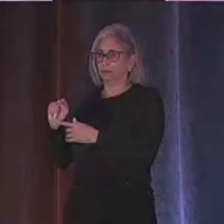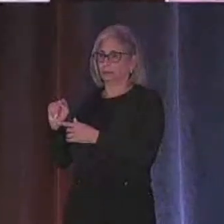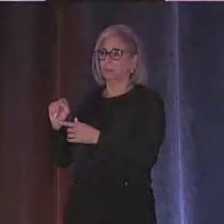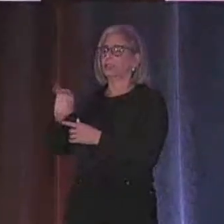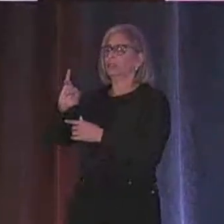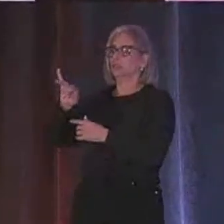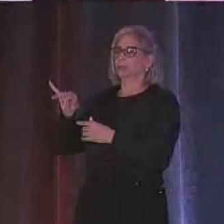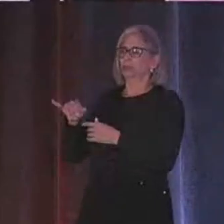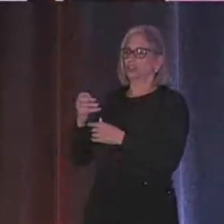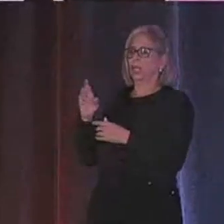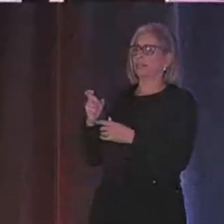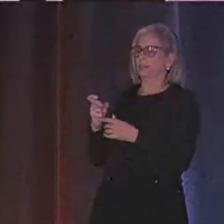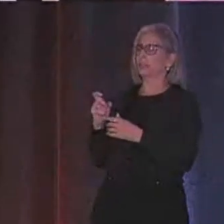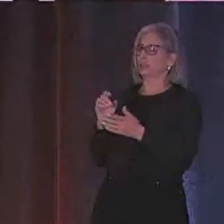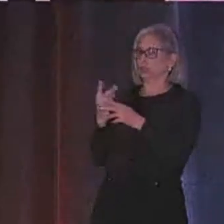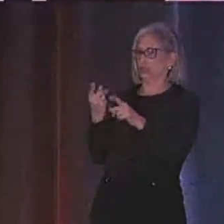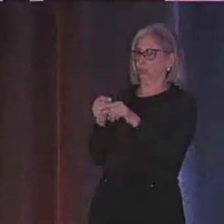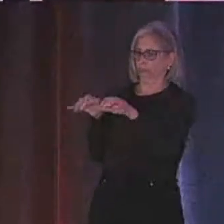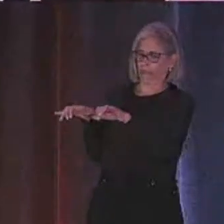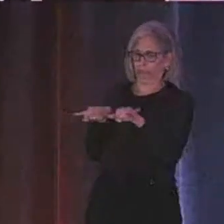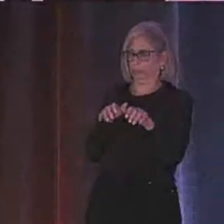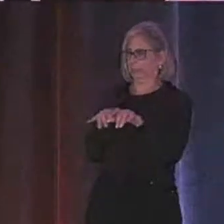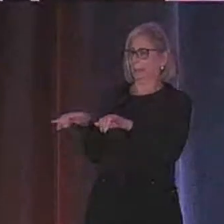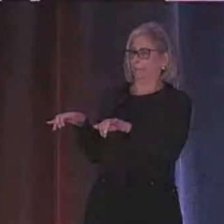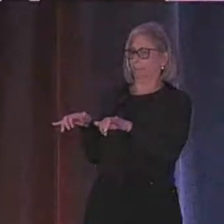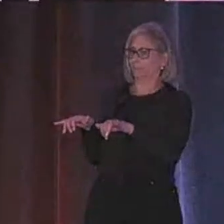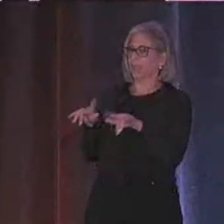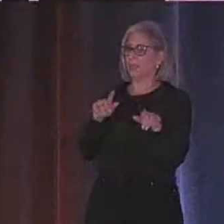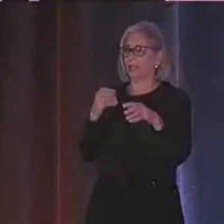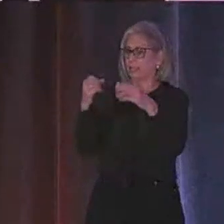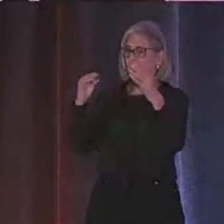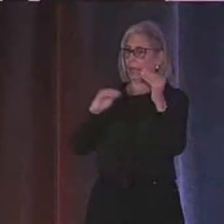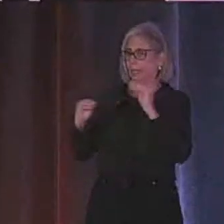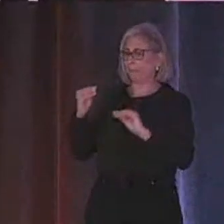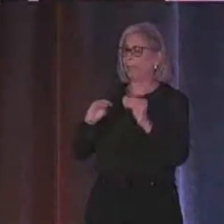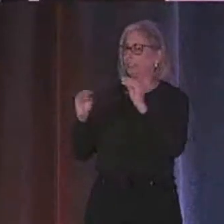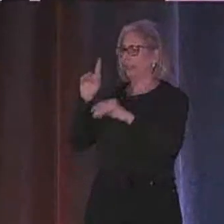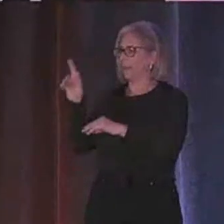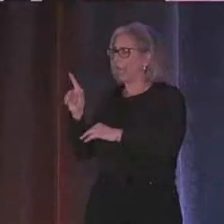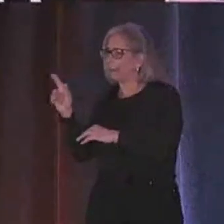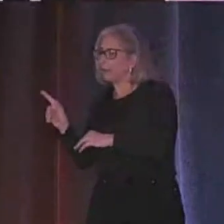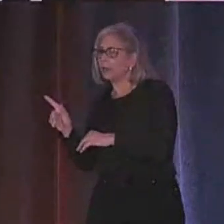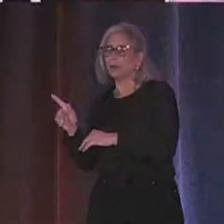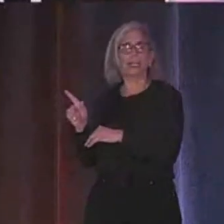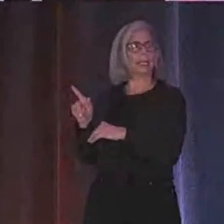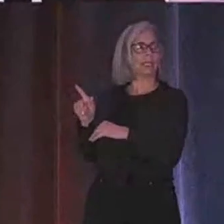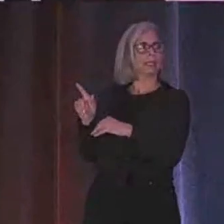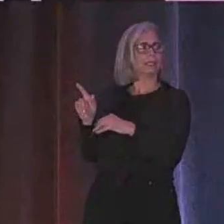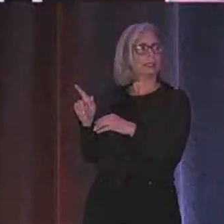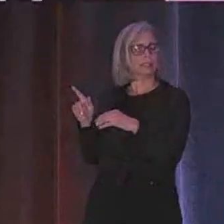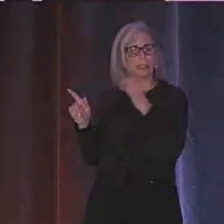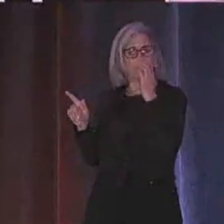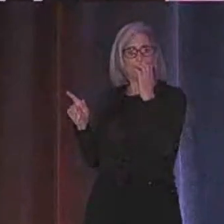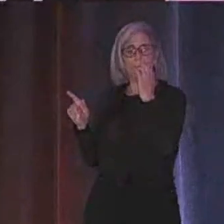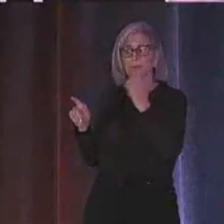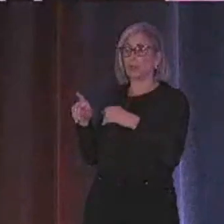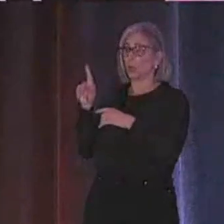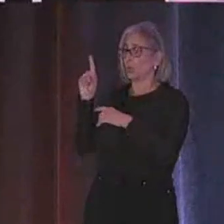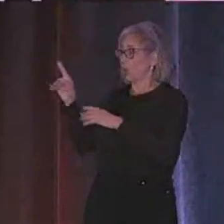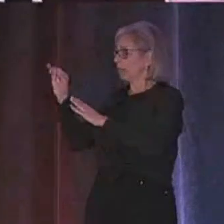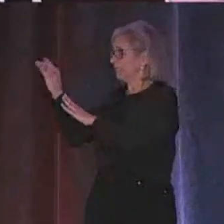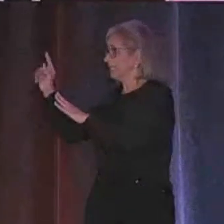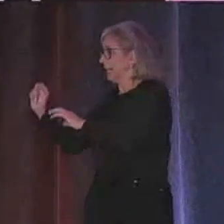Then we're going to look at React Spring. So this will be our animation library, right? Tweening objects from one state to